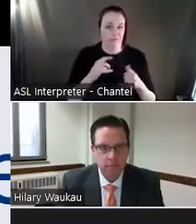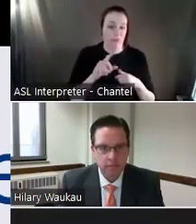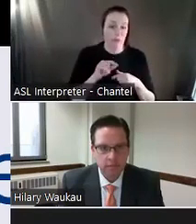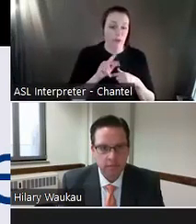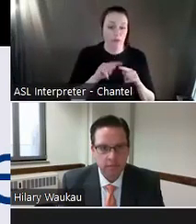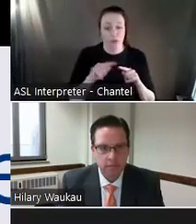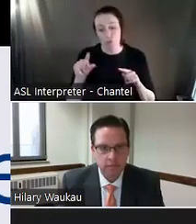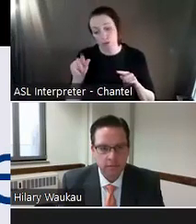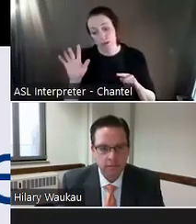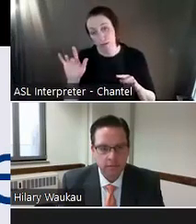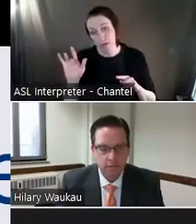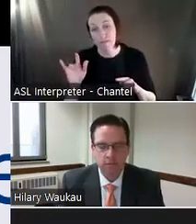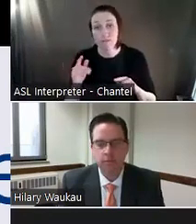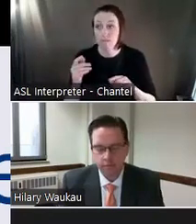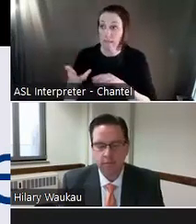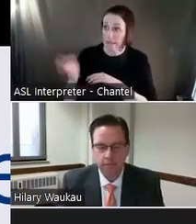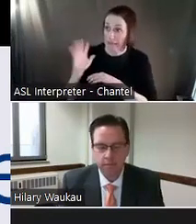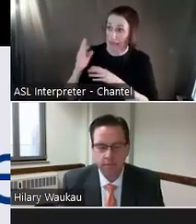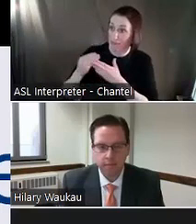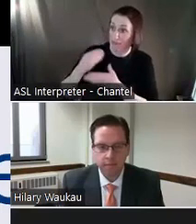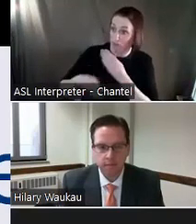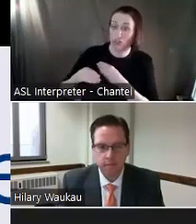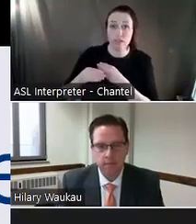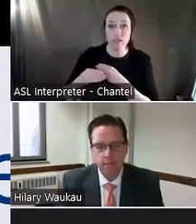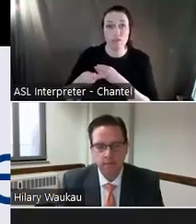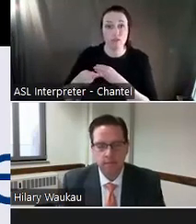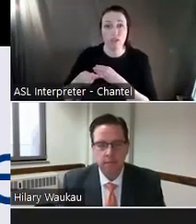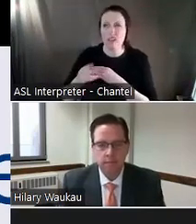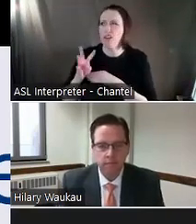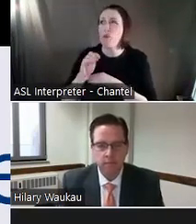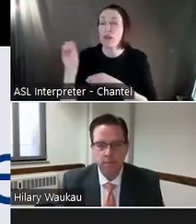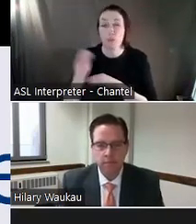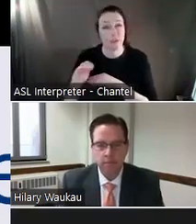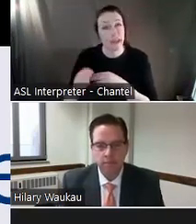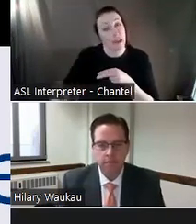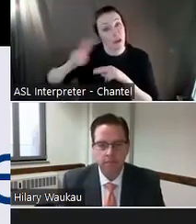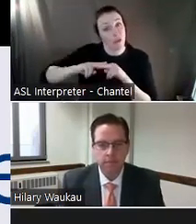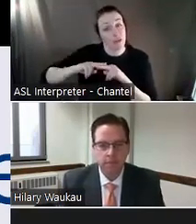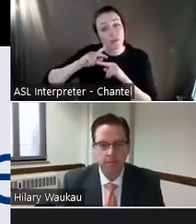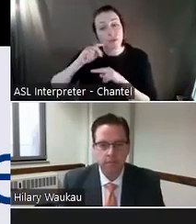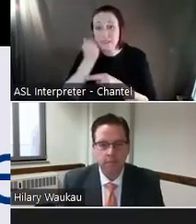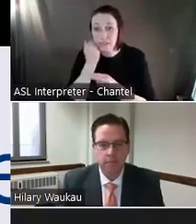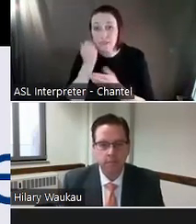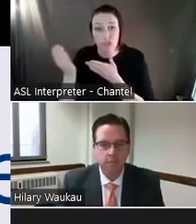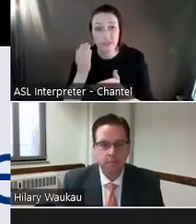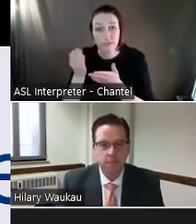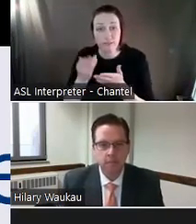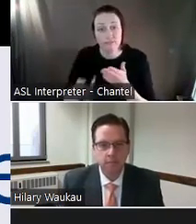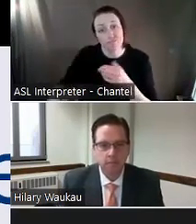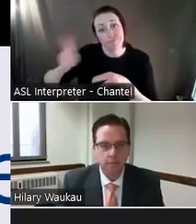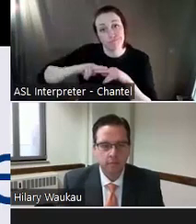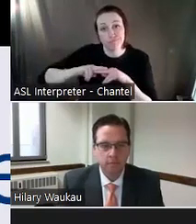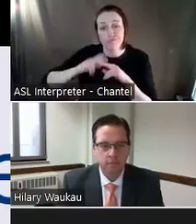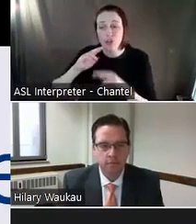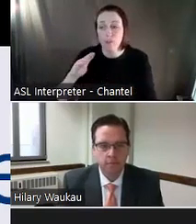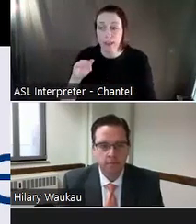Last budget, there was a substantial increase, about a 40% increase for dental services in